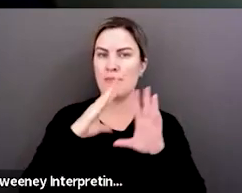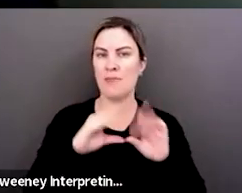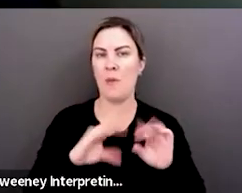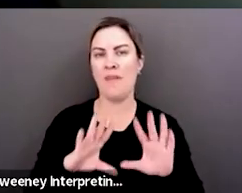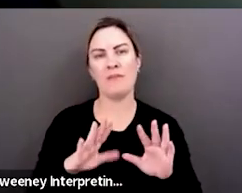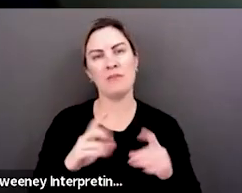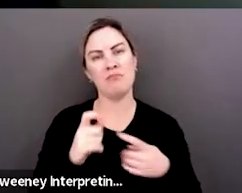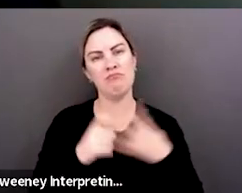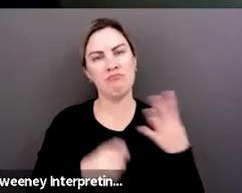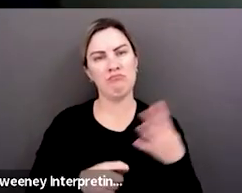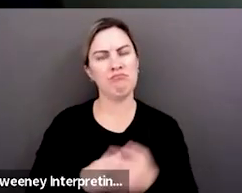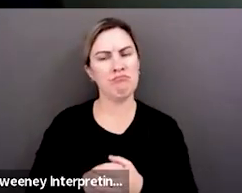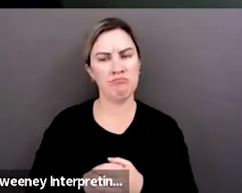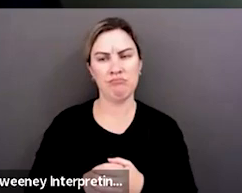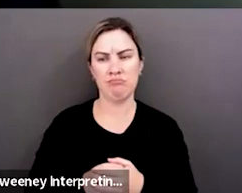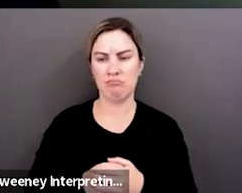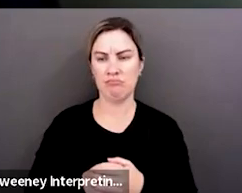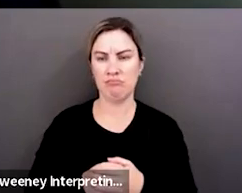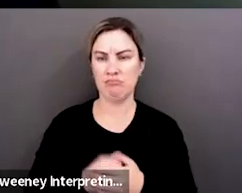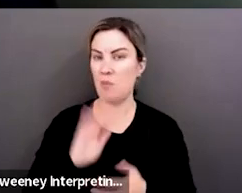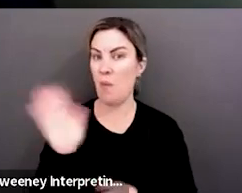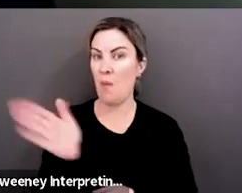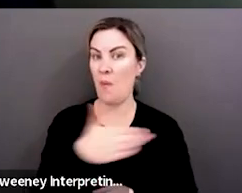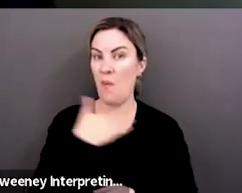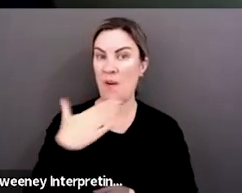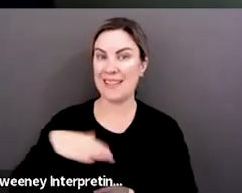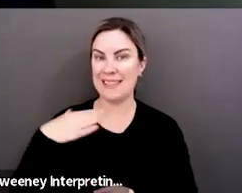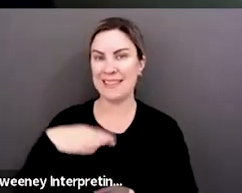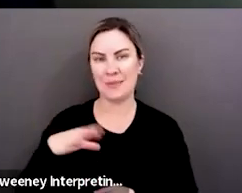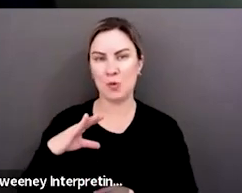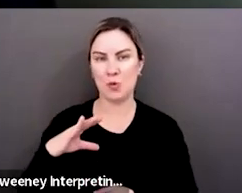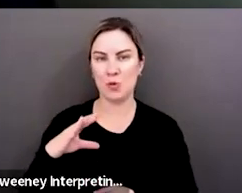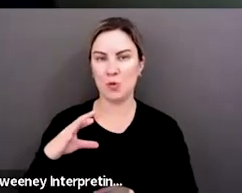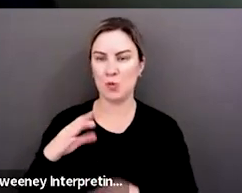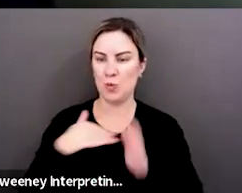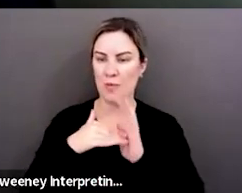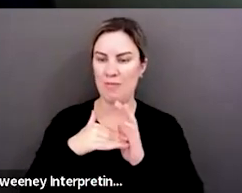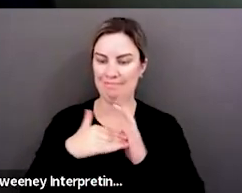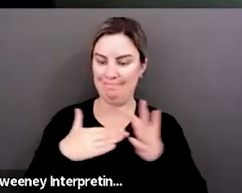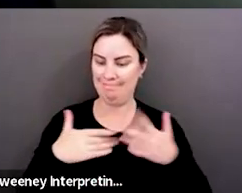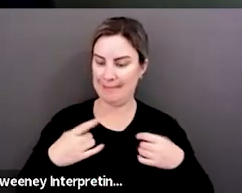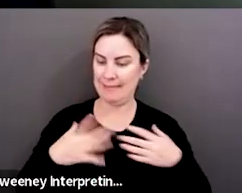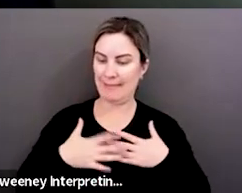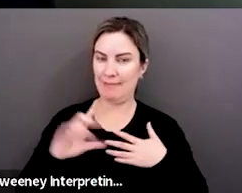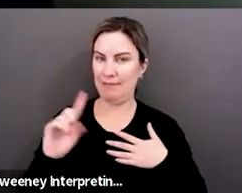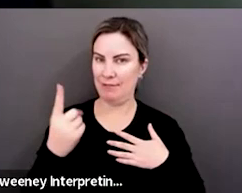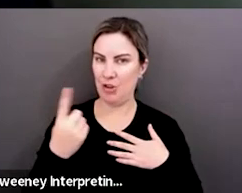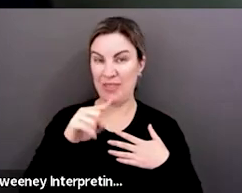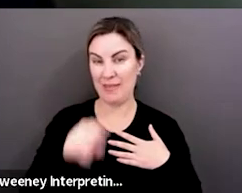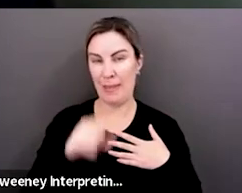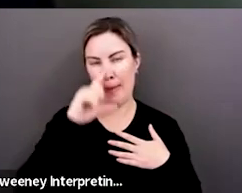And yeah, everybody needs to put on their own oxygen mask, and that capability wheel is a great tool to